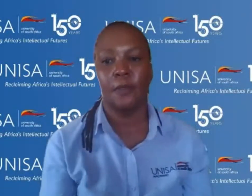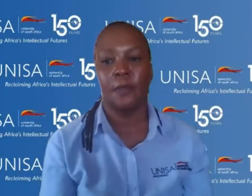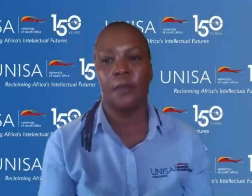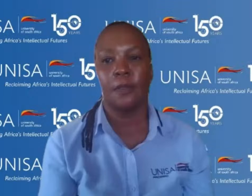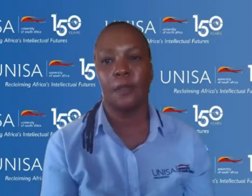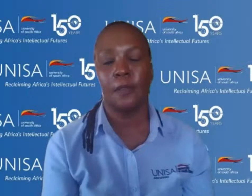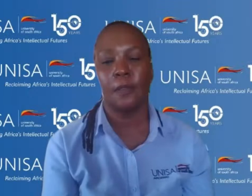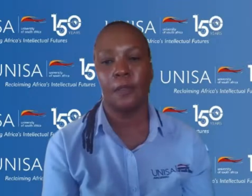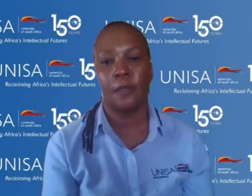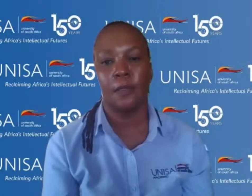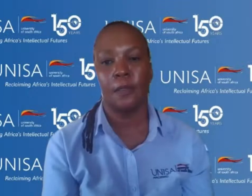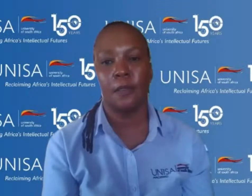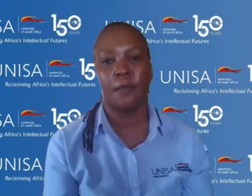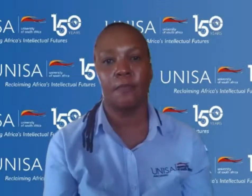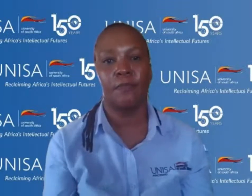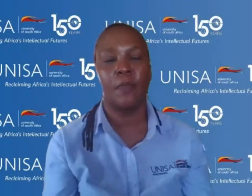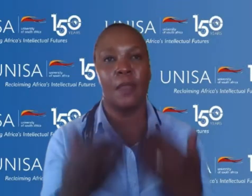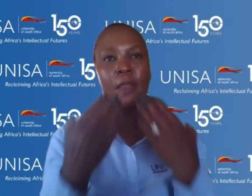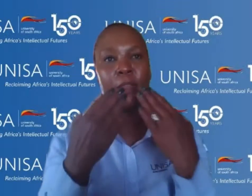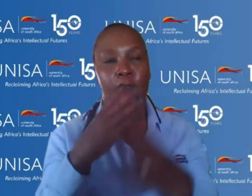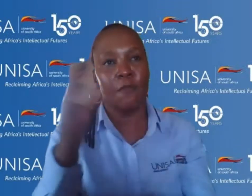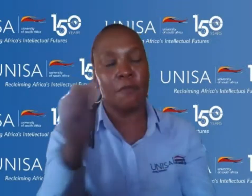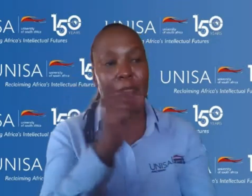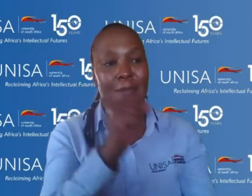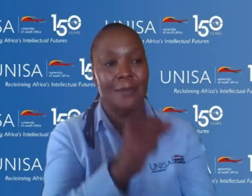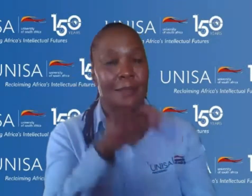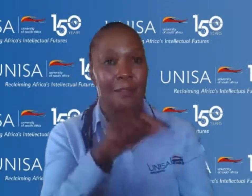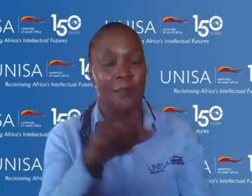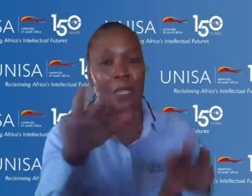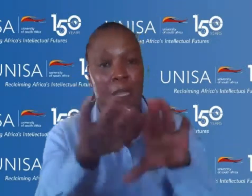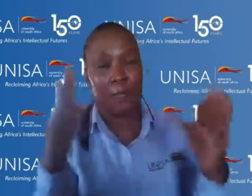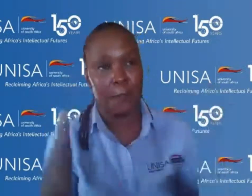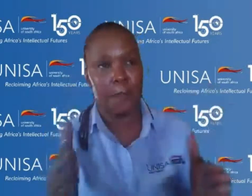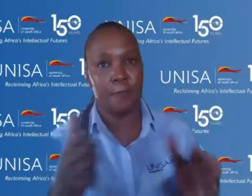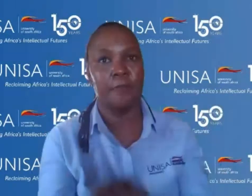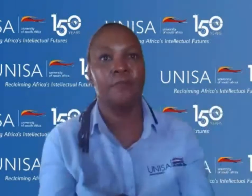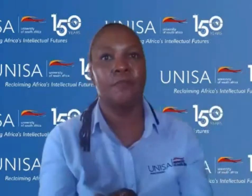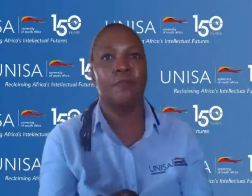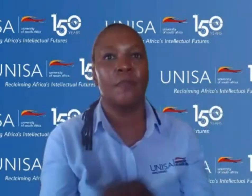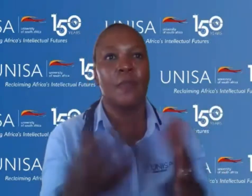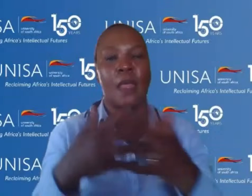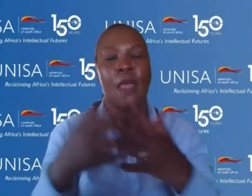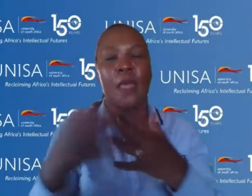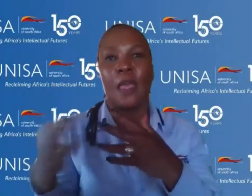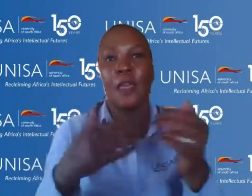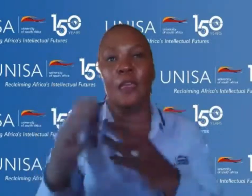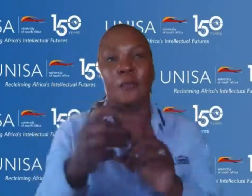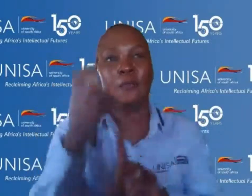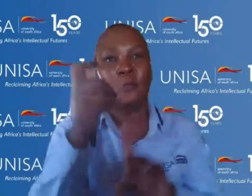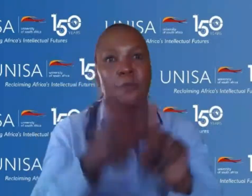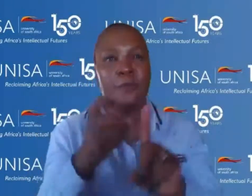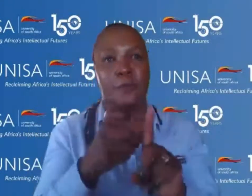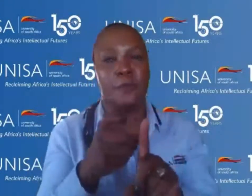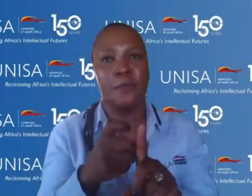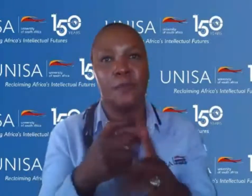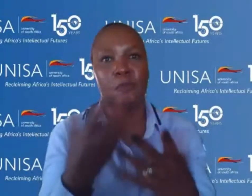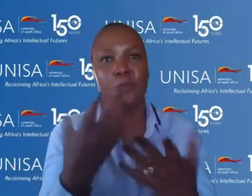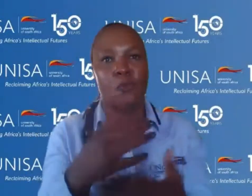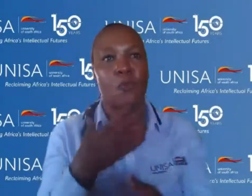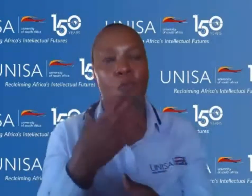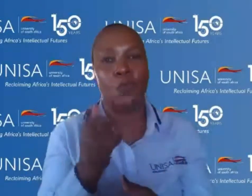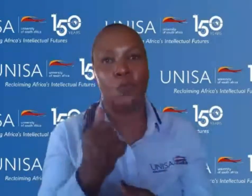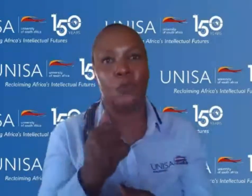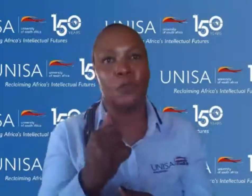Thank you for bringing that into the table. Any colleagues from ArcSuite who would like to